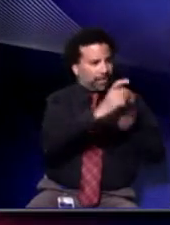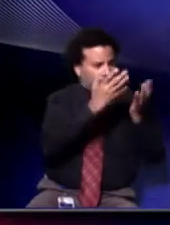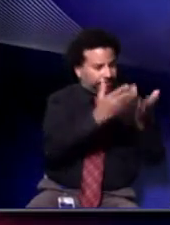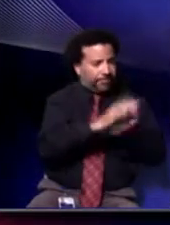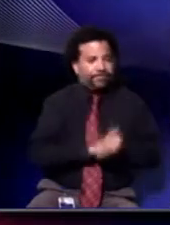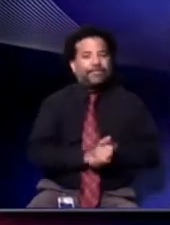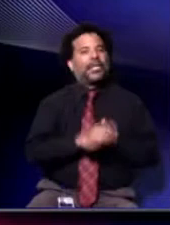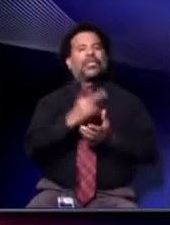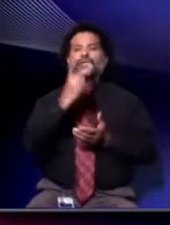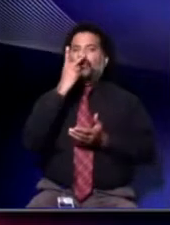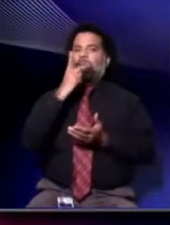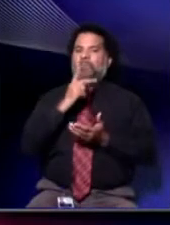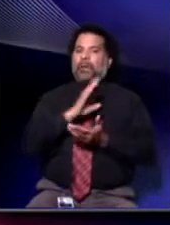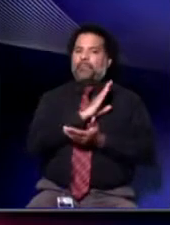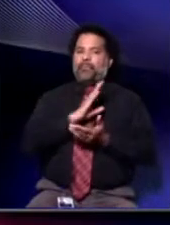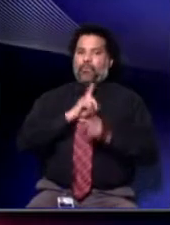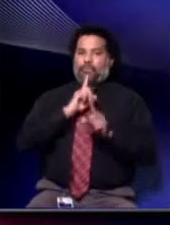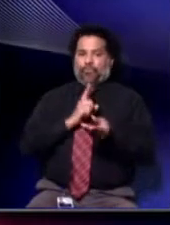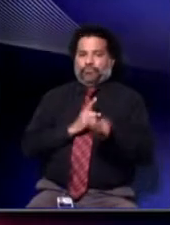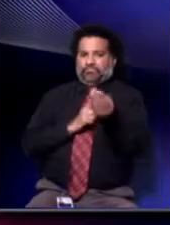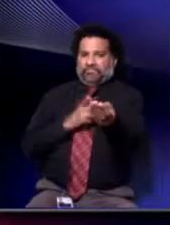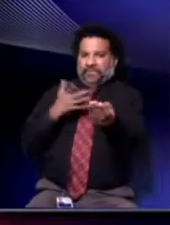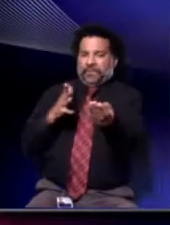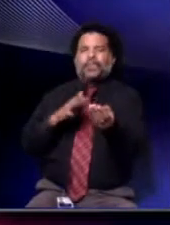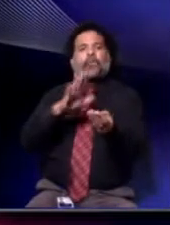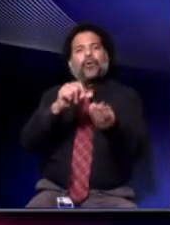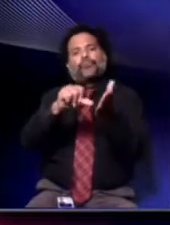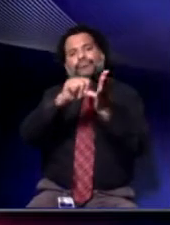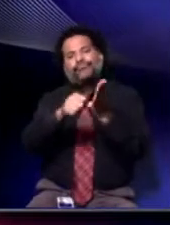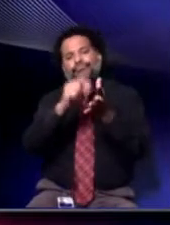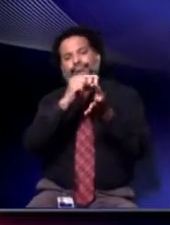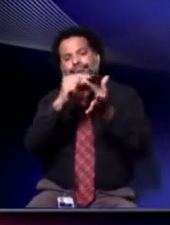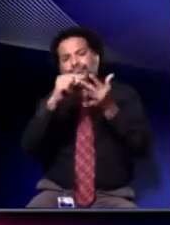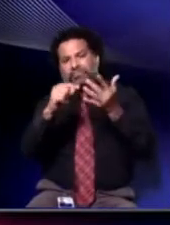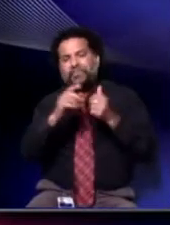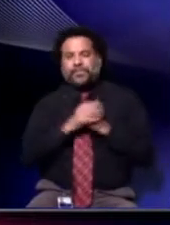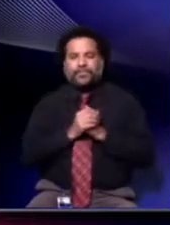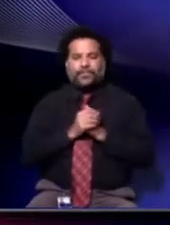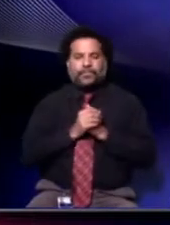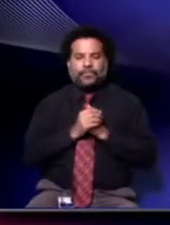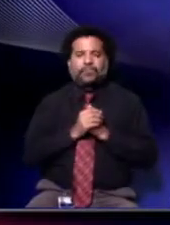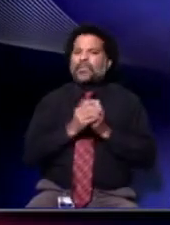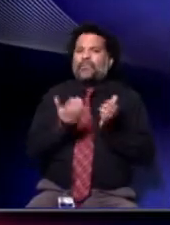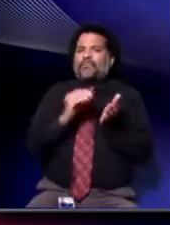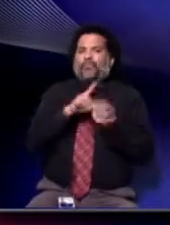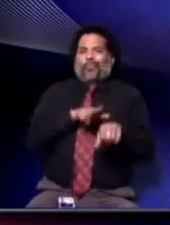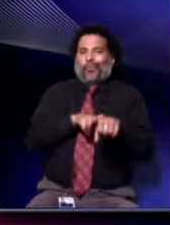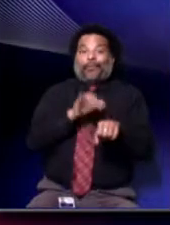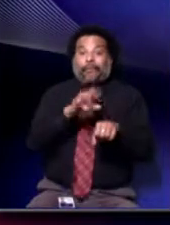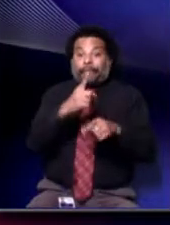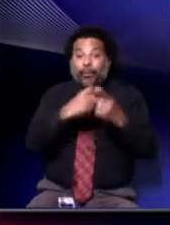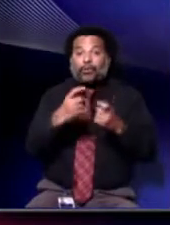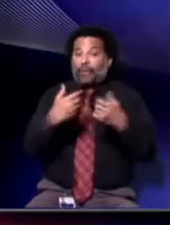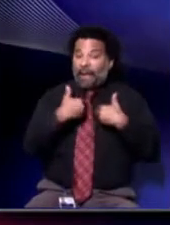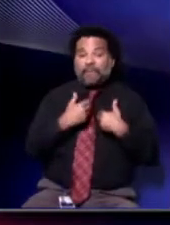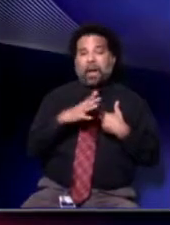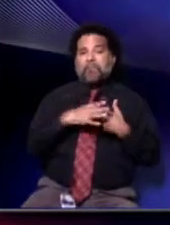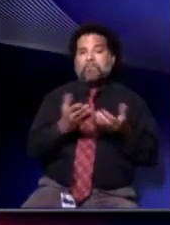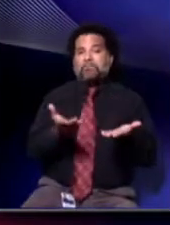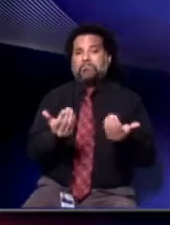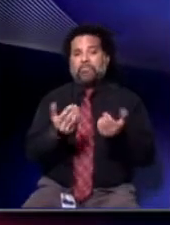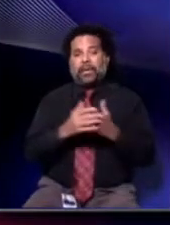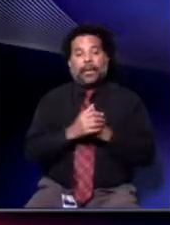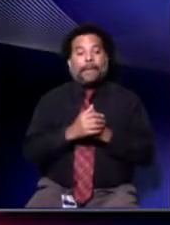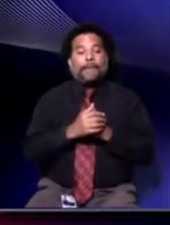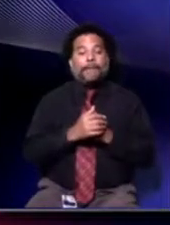got my board report as well. I'd like to highlight a couple of things, and then if you have any questions, I'd be happy to answer them.